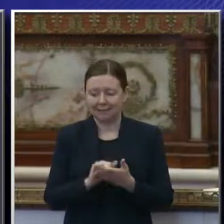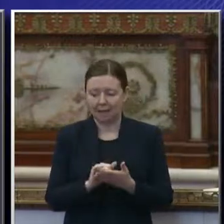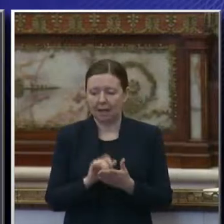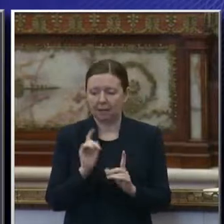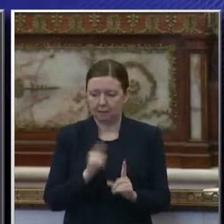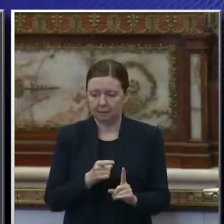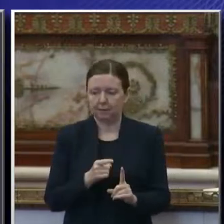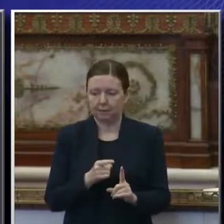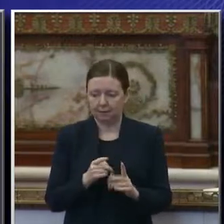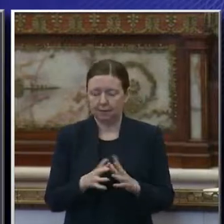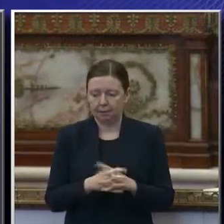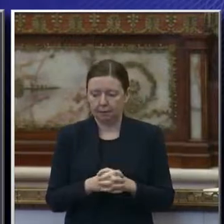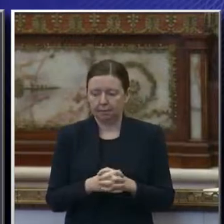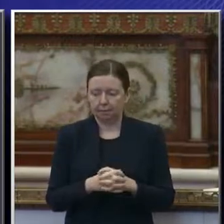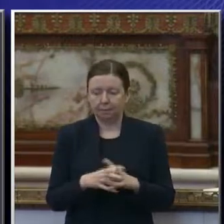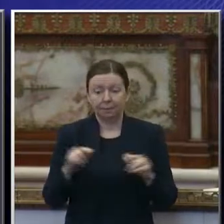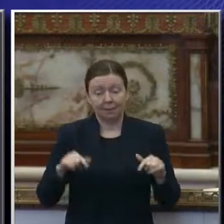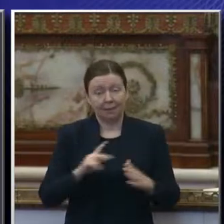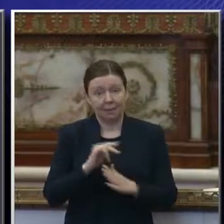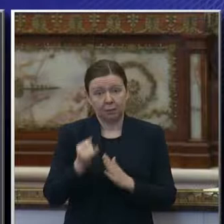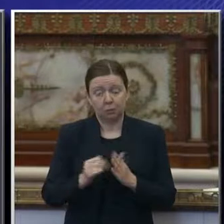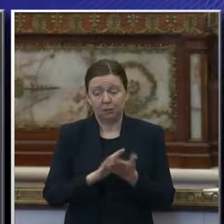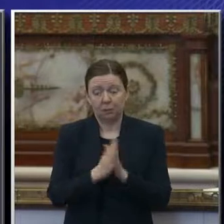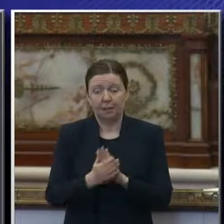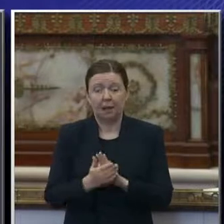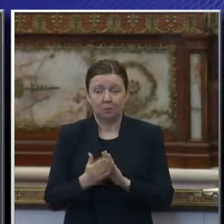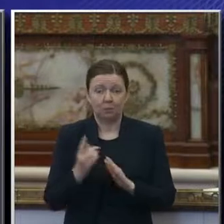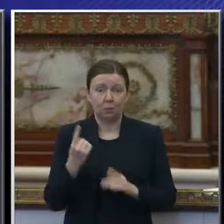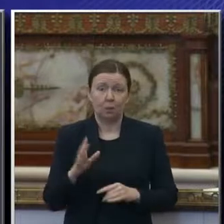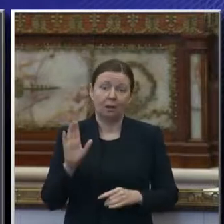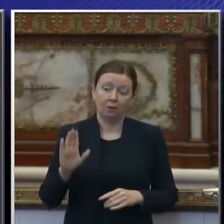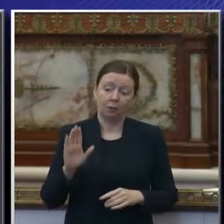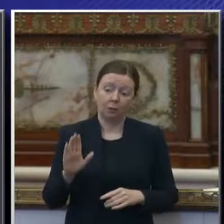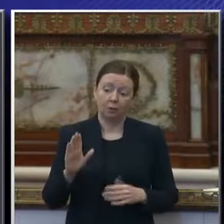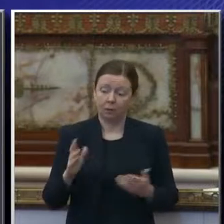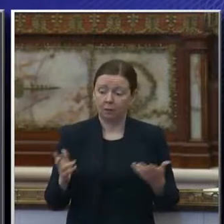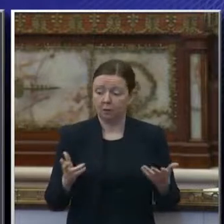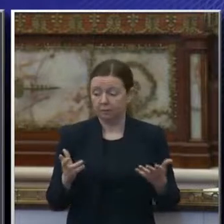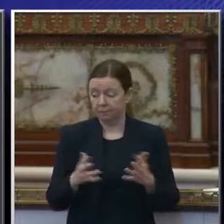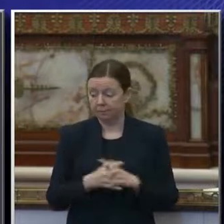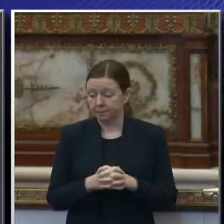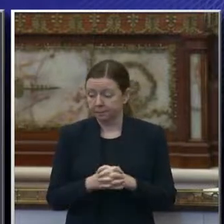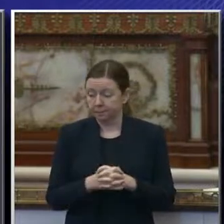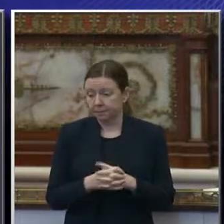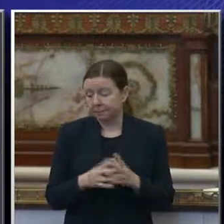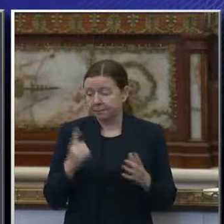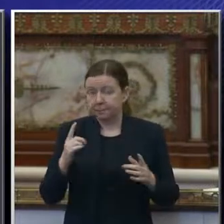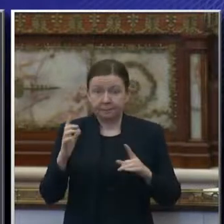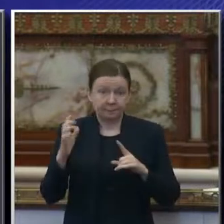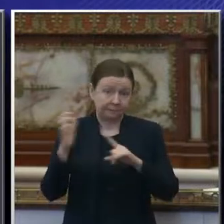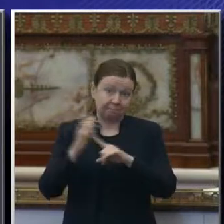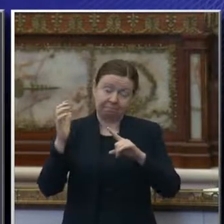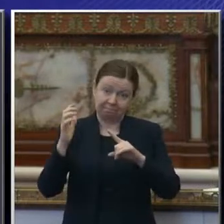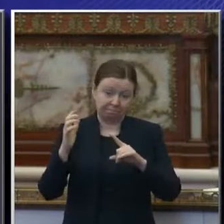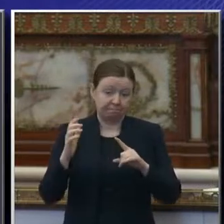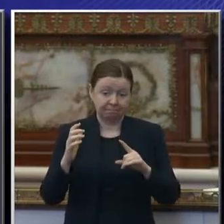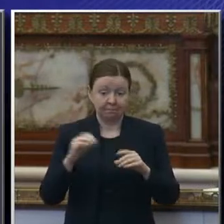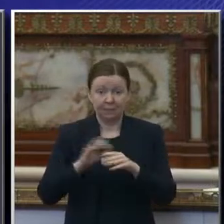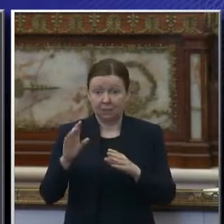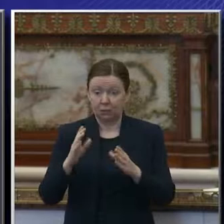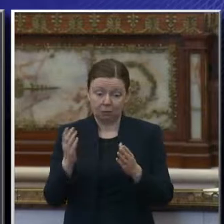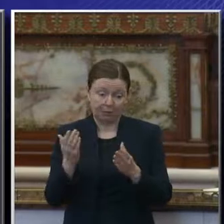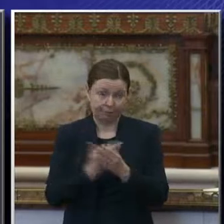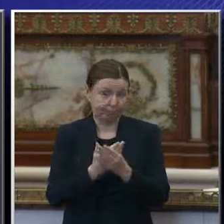that this project becomes one of your, one of the shining stars in your